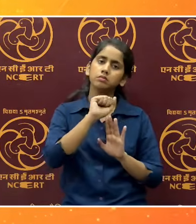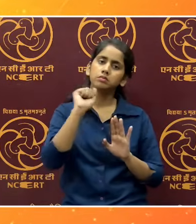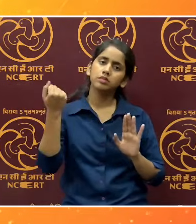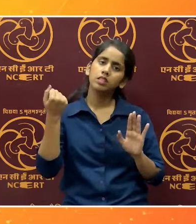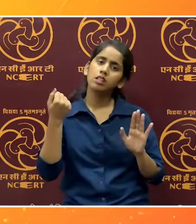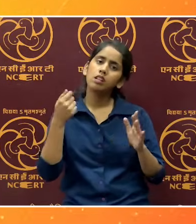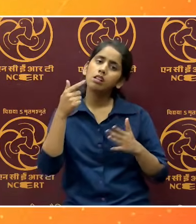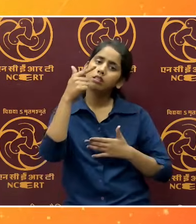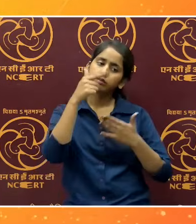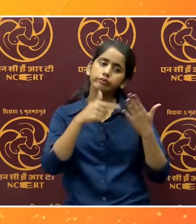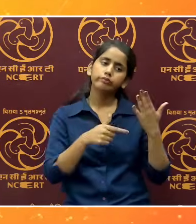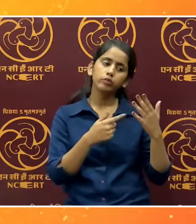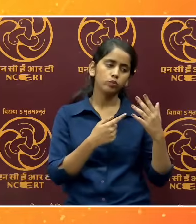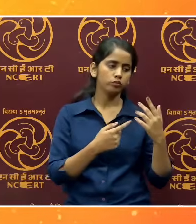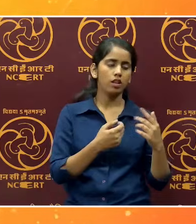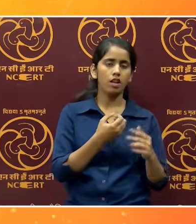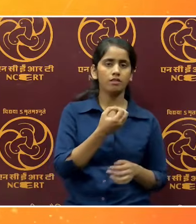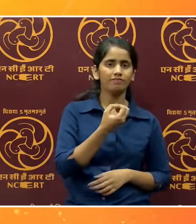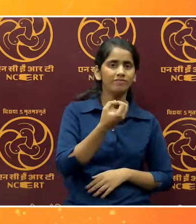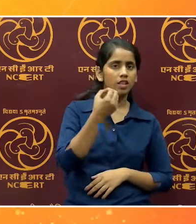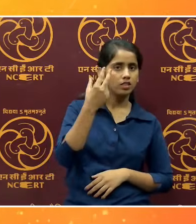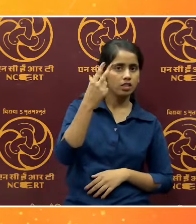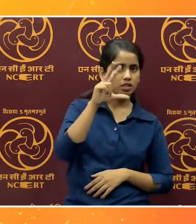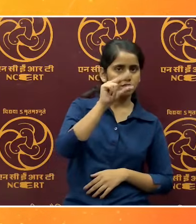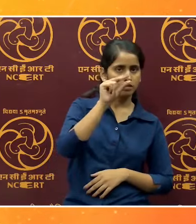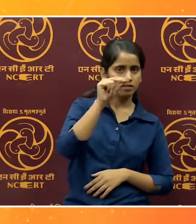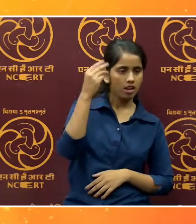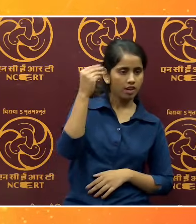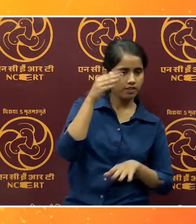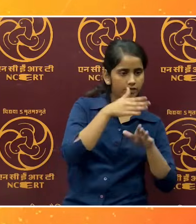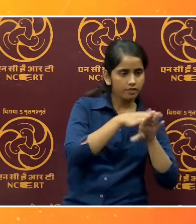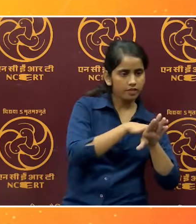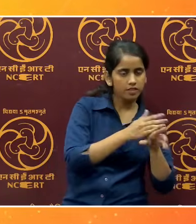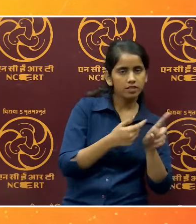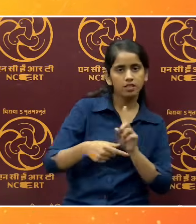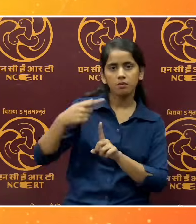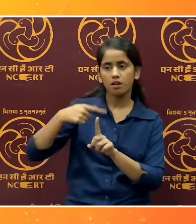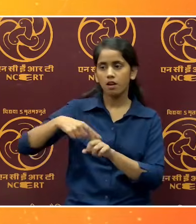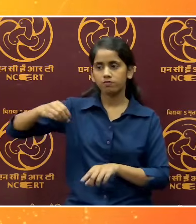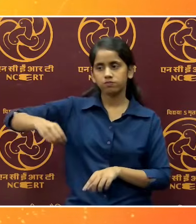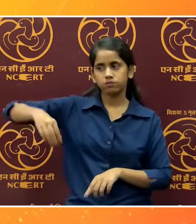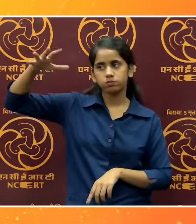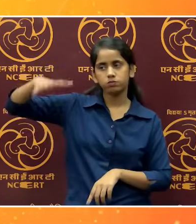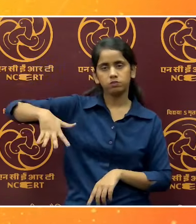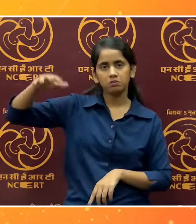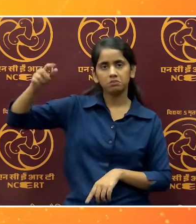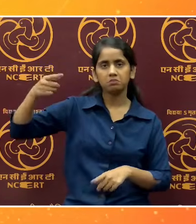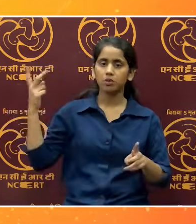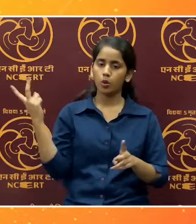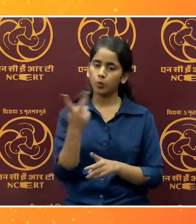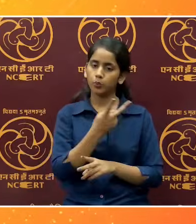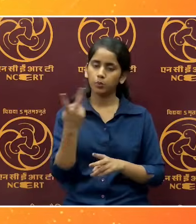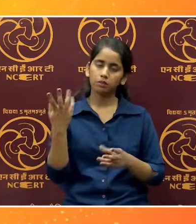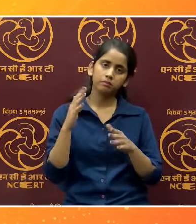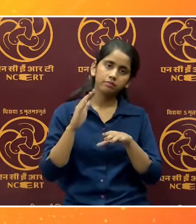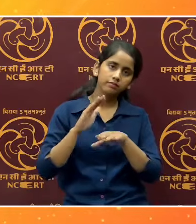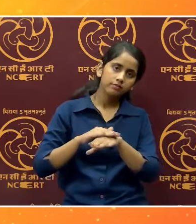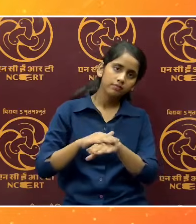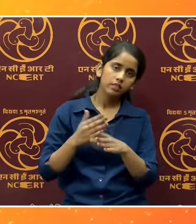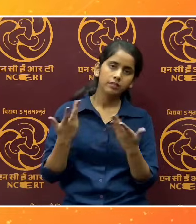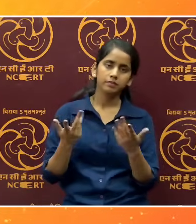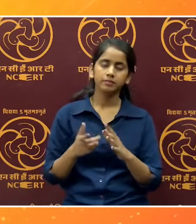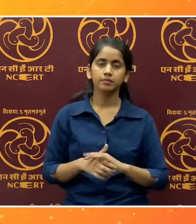about them. We can explain, we can show, make them touch the pictures, and we can also, you